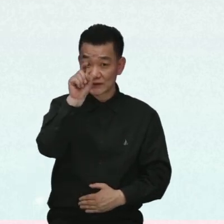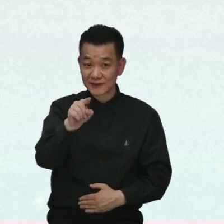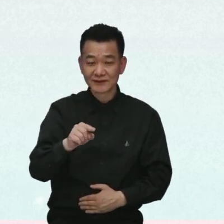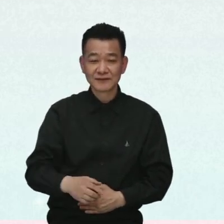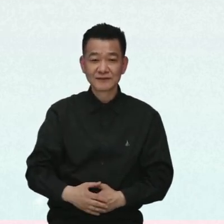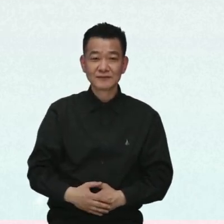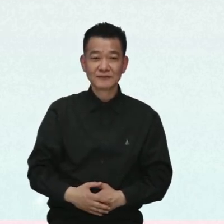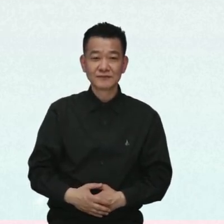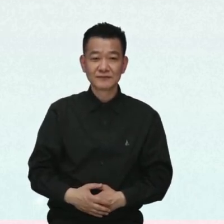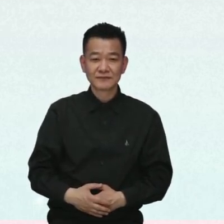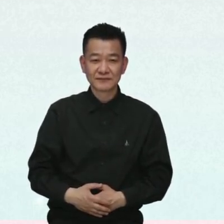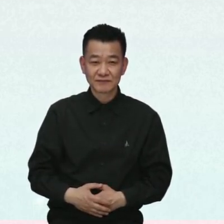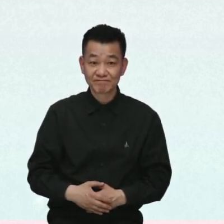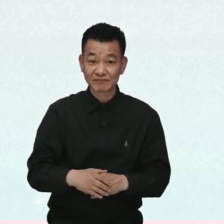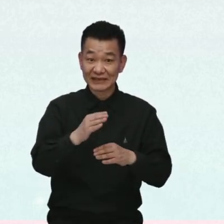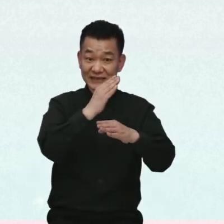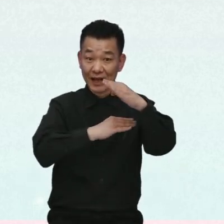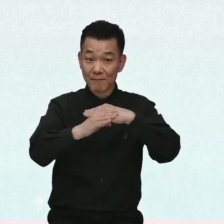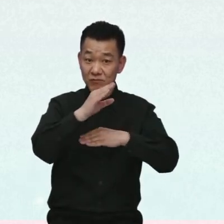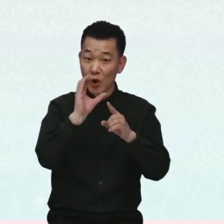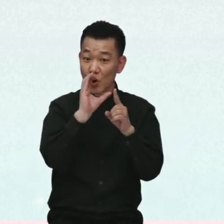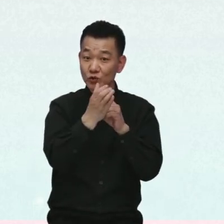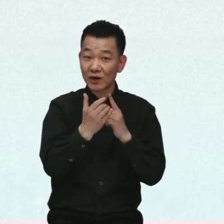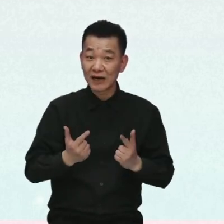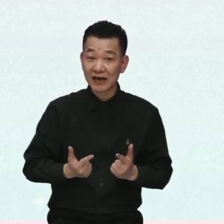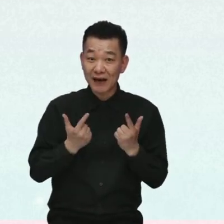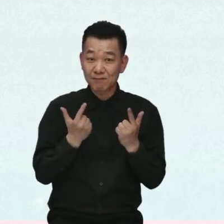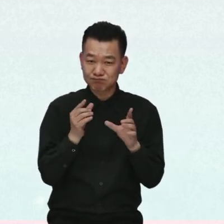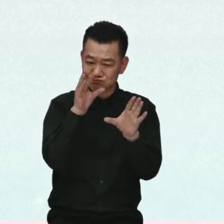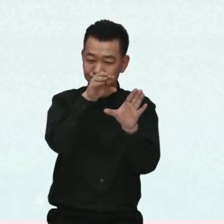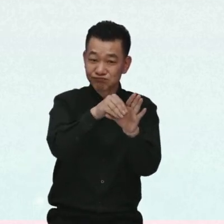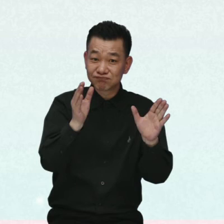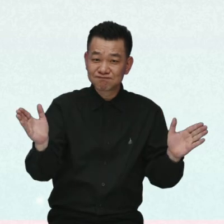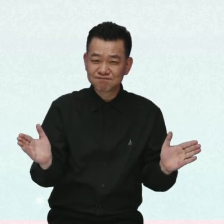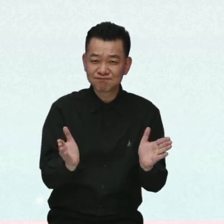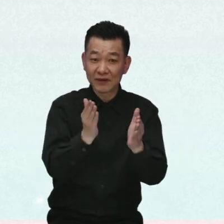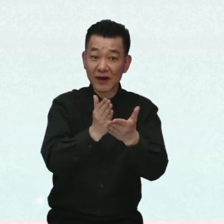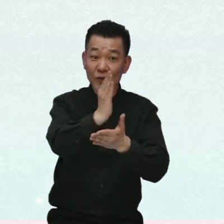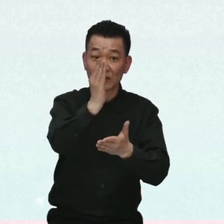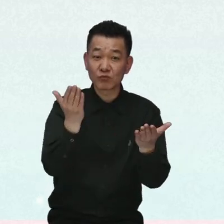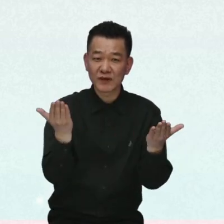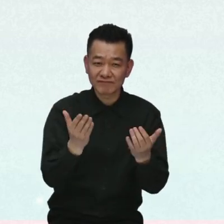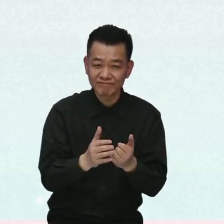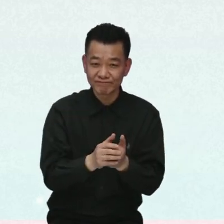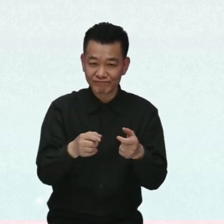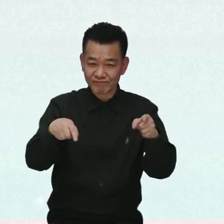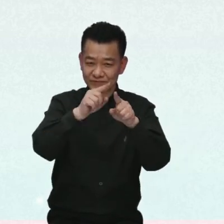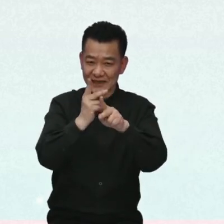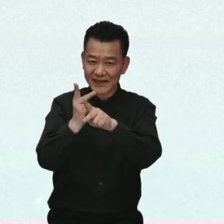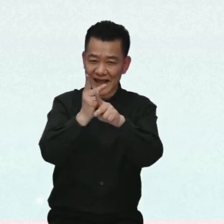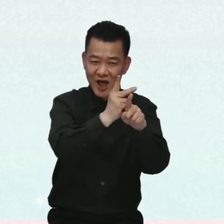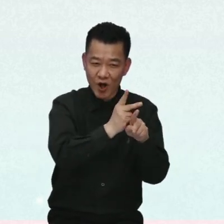Shall we solve a quiz? What is the article that must be followed and ensured, along with the right